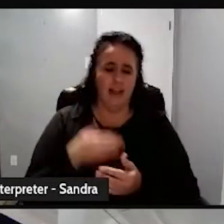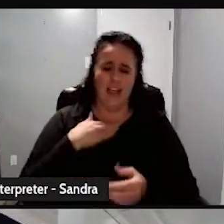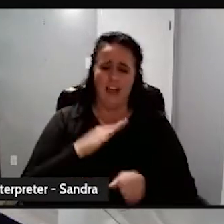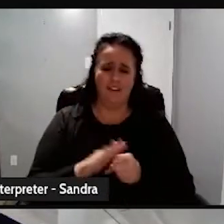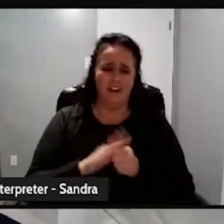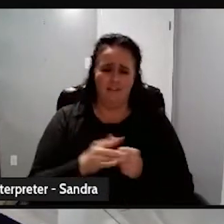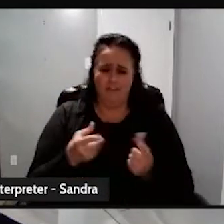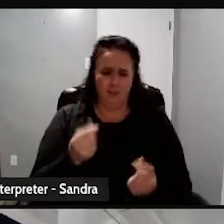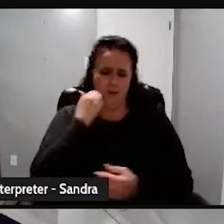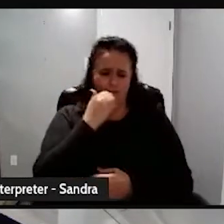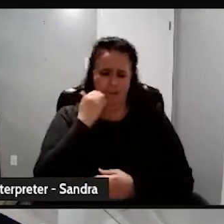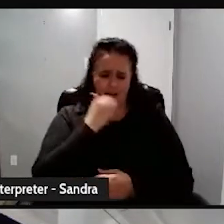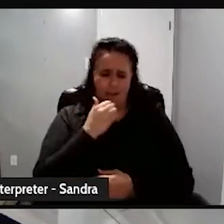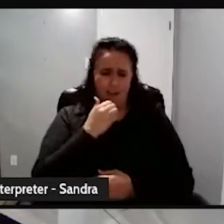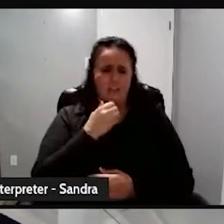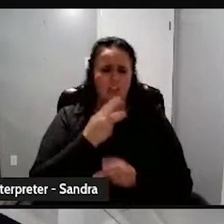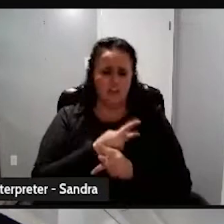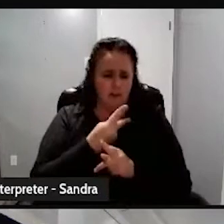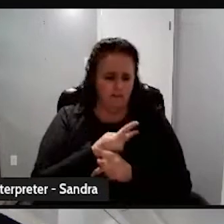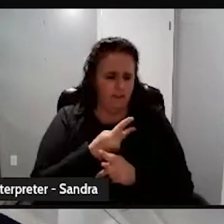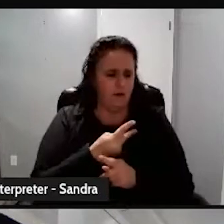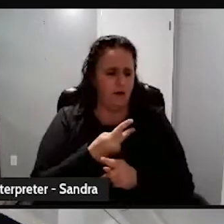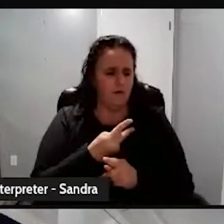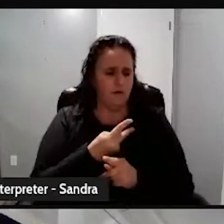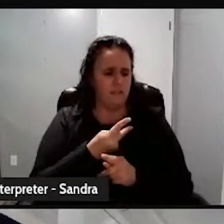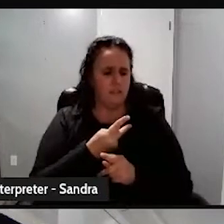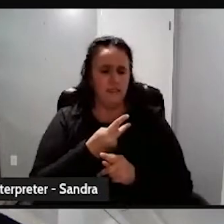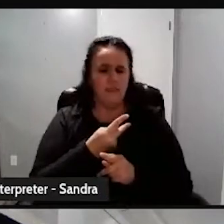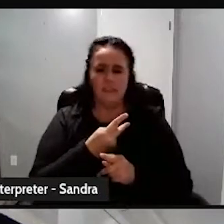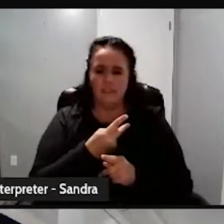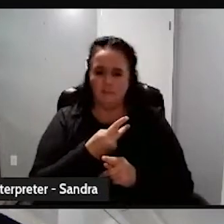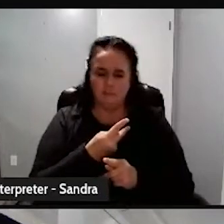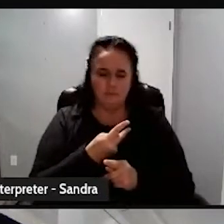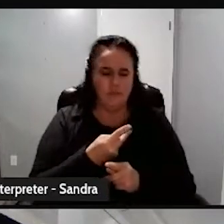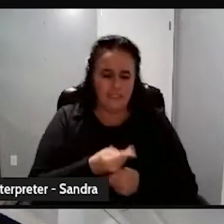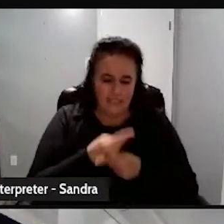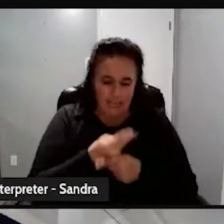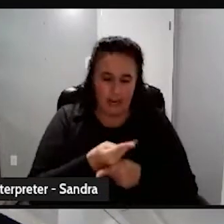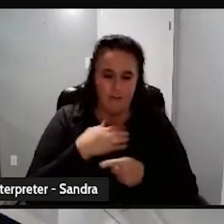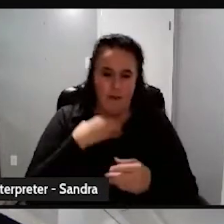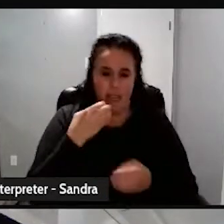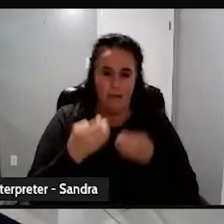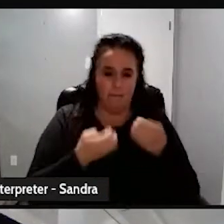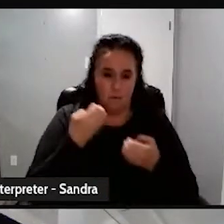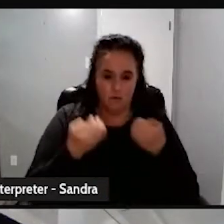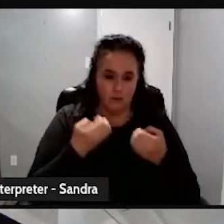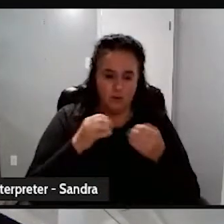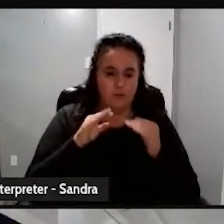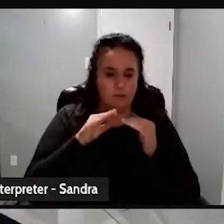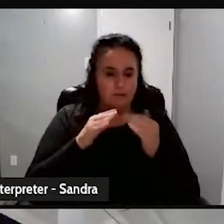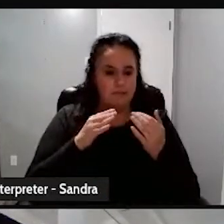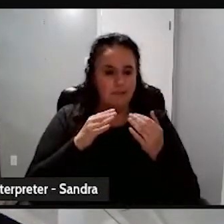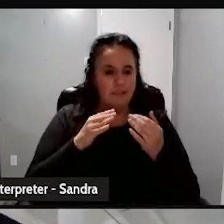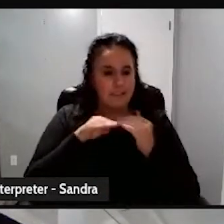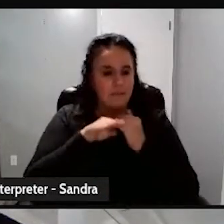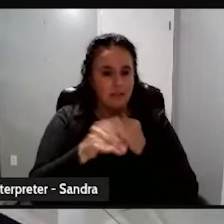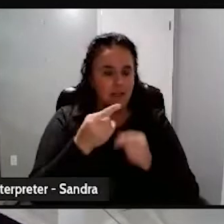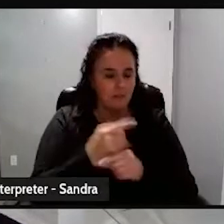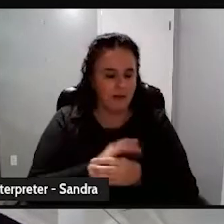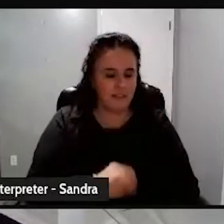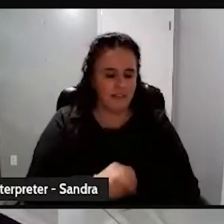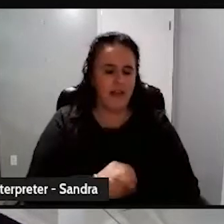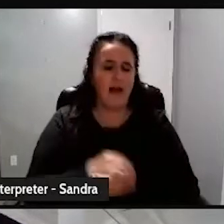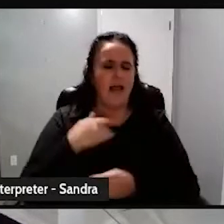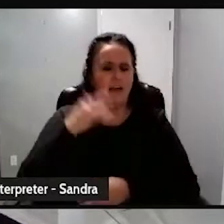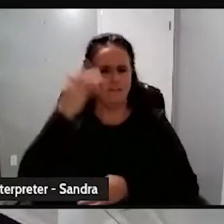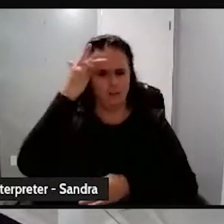just regulate my emotional dysregulation. I have cognitive issues, but not intellectual ones, which is